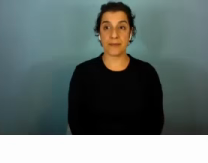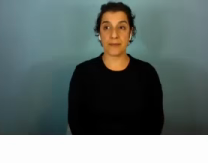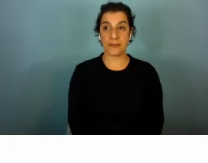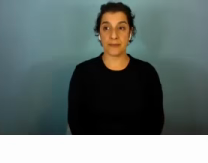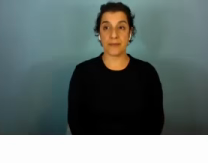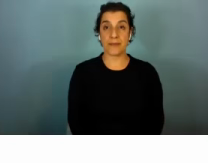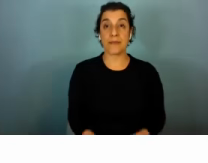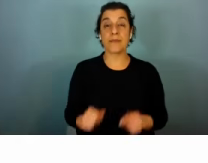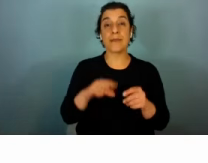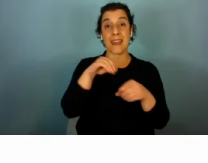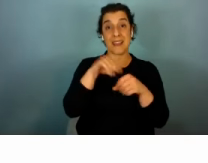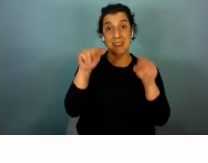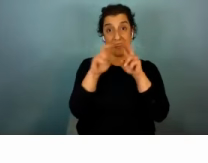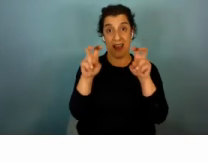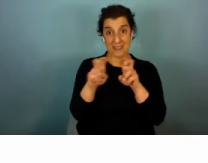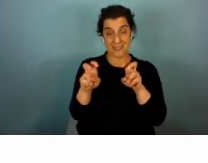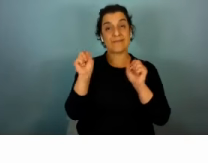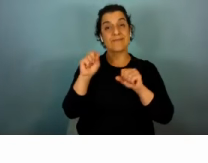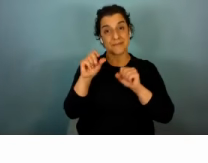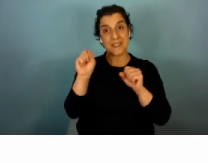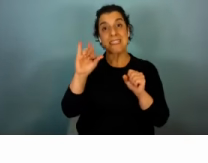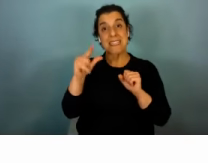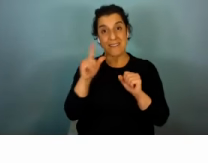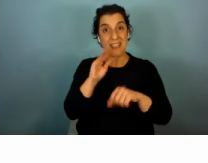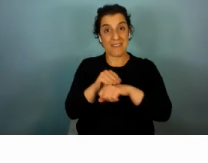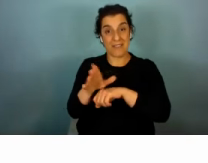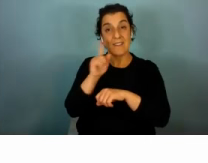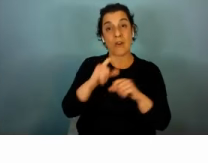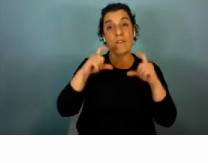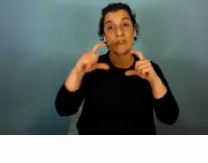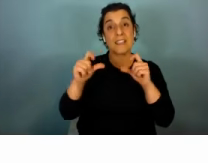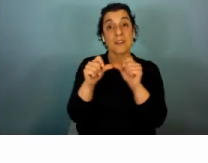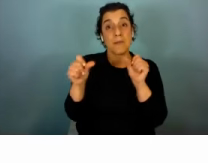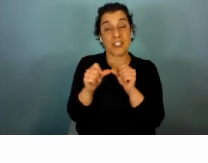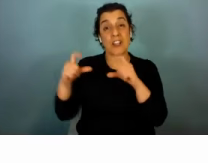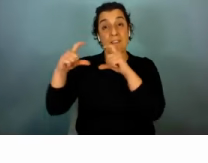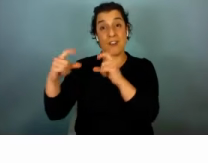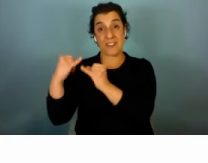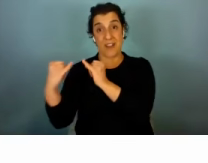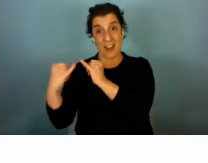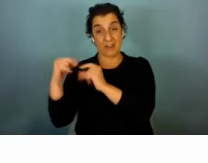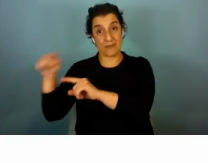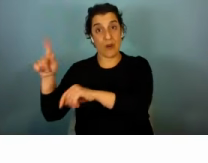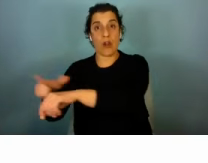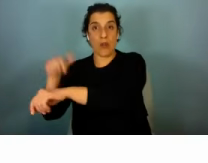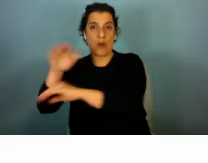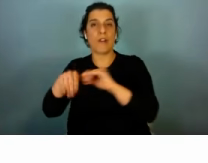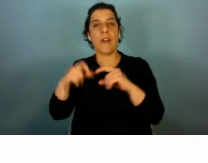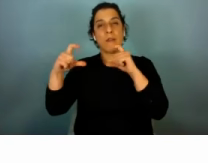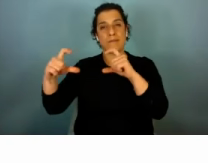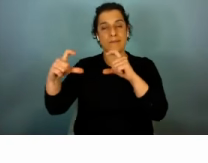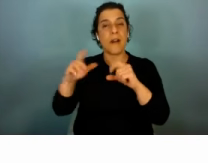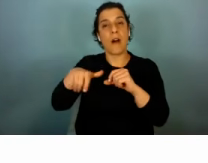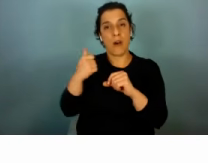Within the analysis, there was a significant effect of phrasal position, with phrase final tokens being significantly longer than words in other positions in the